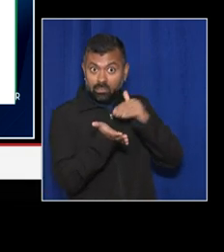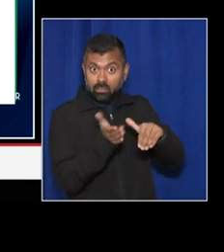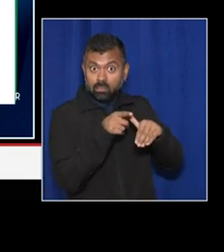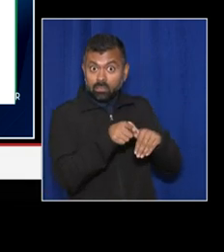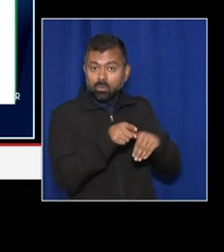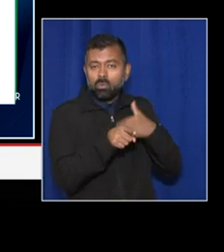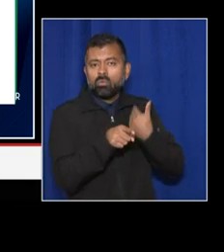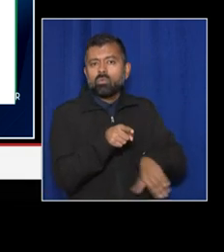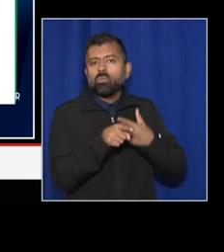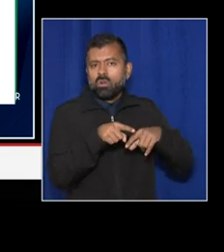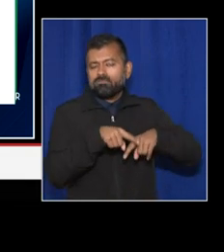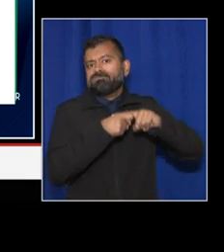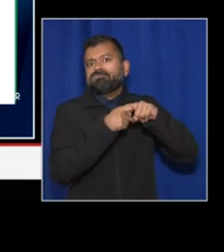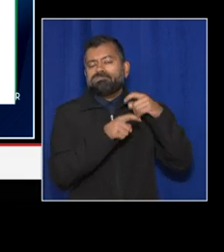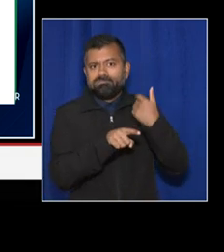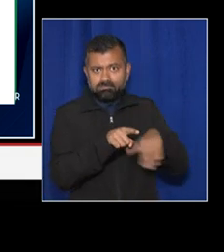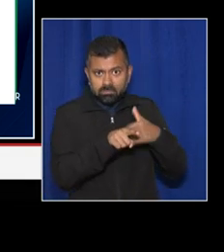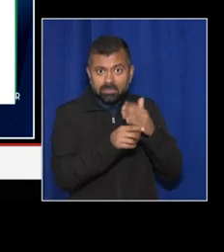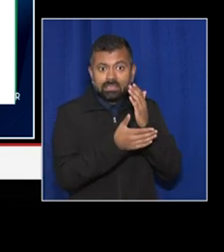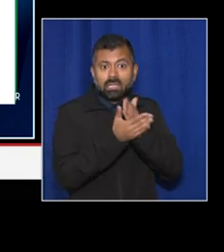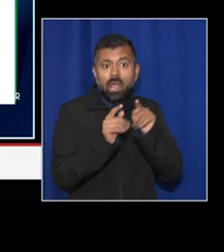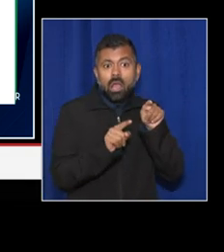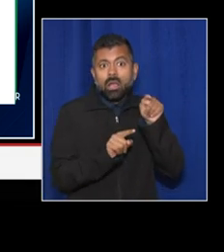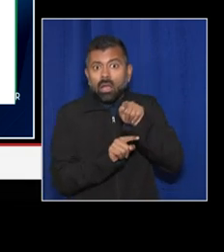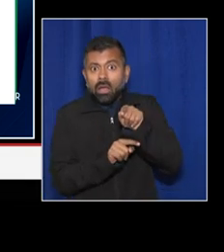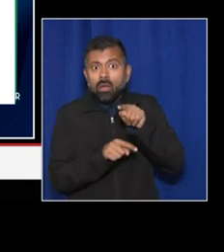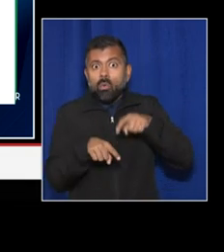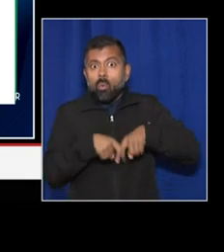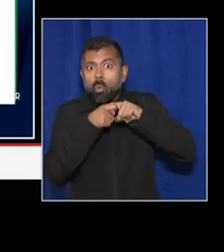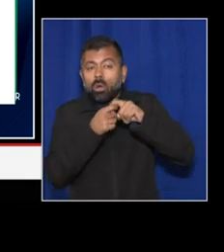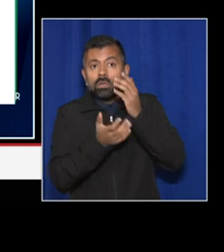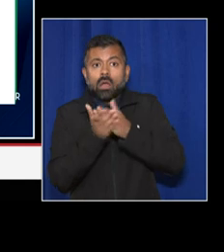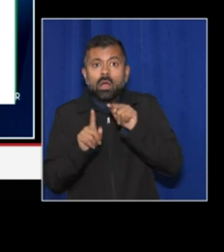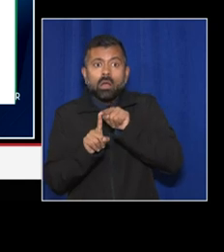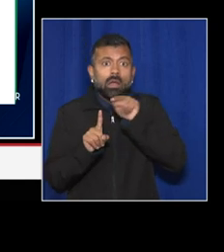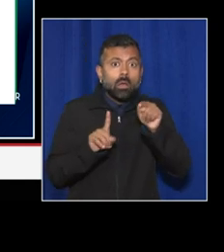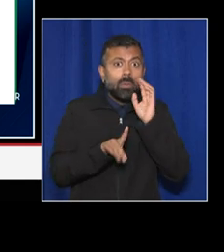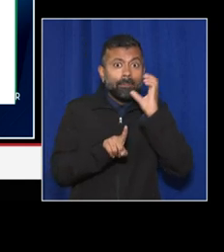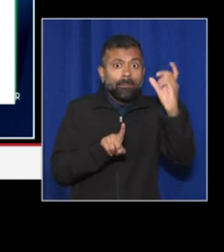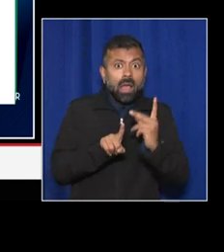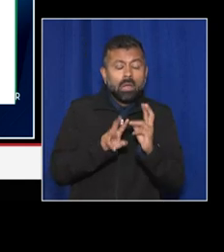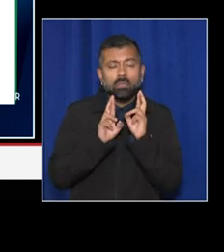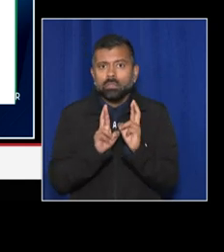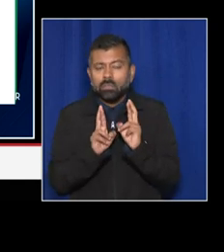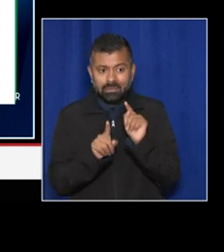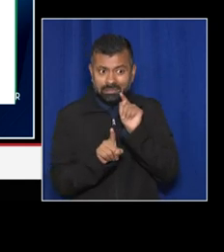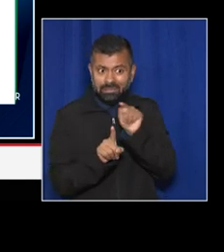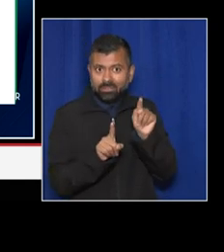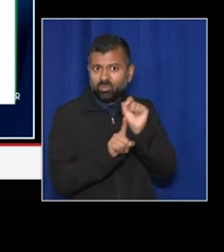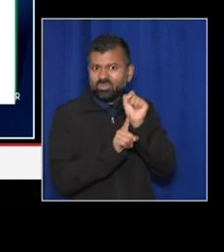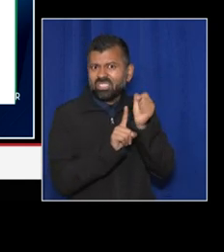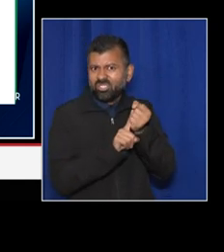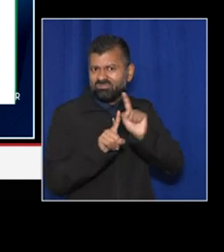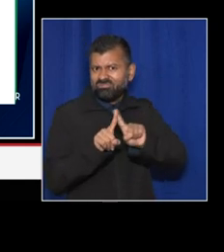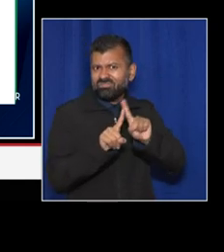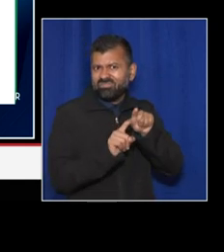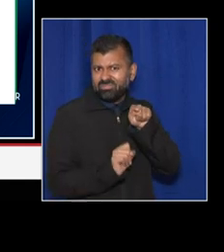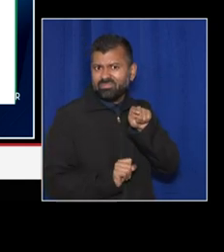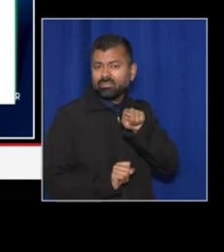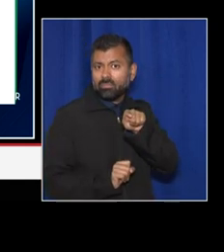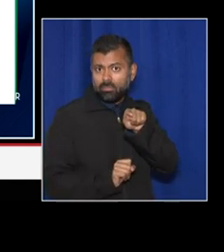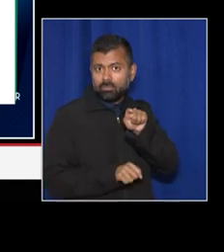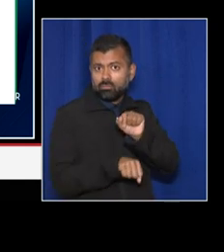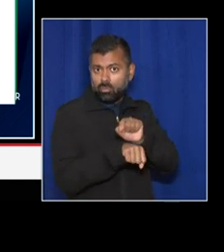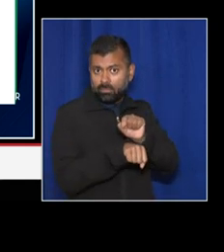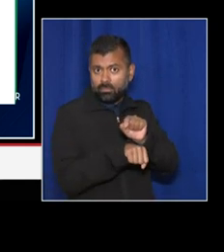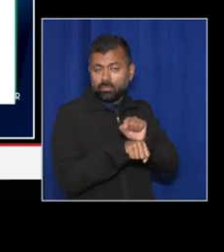The administration could extend the buyout period. Courts could pause job losses or pause